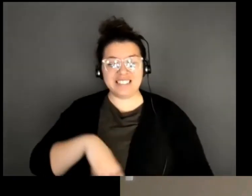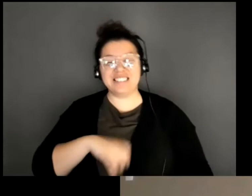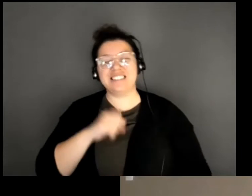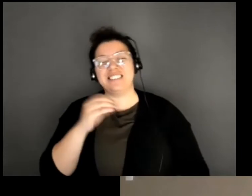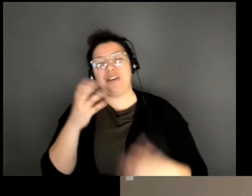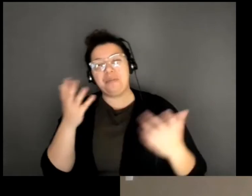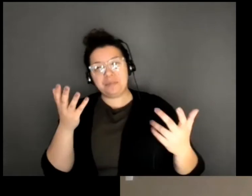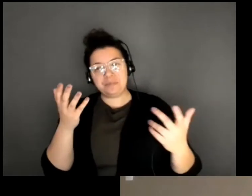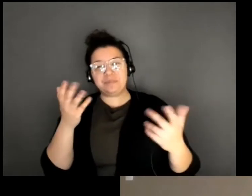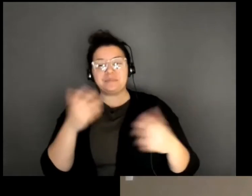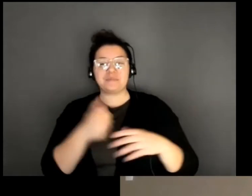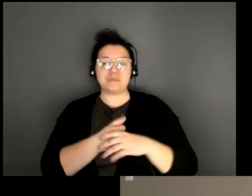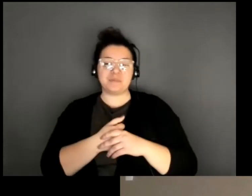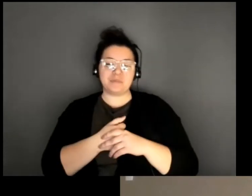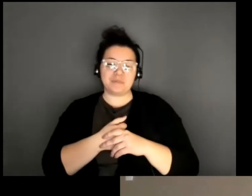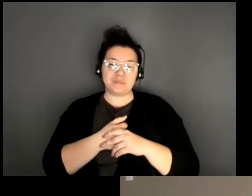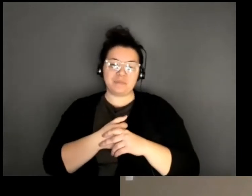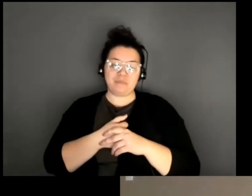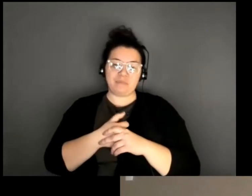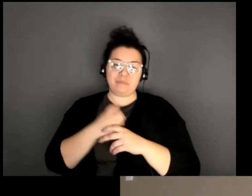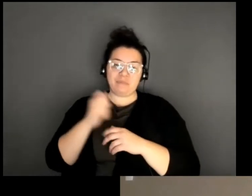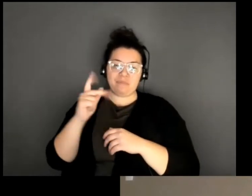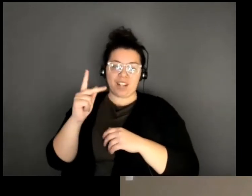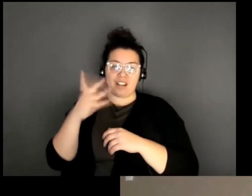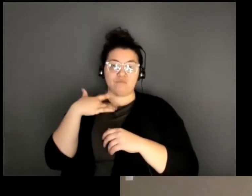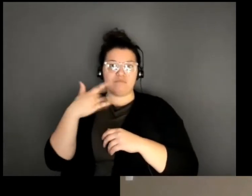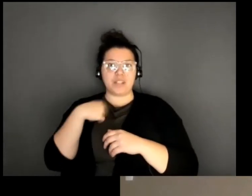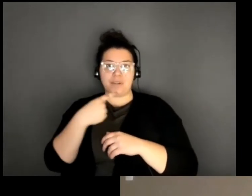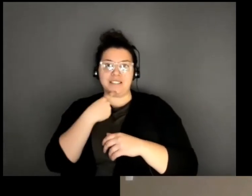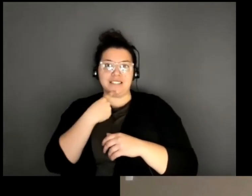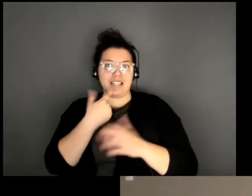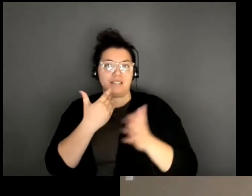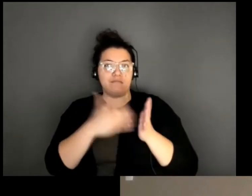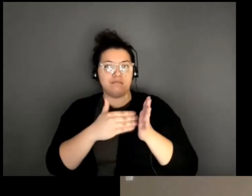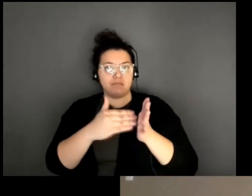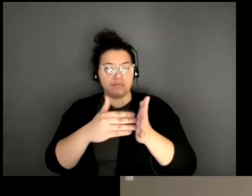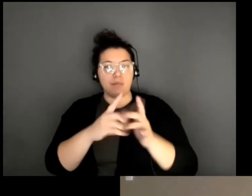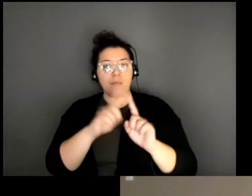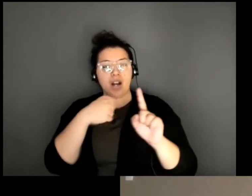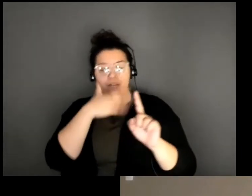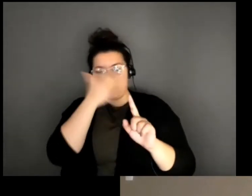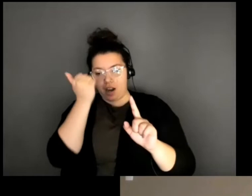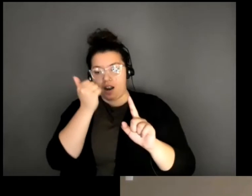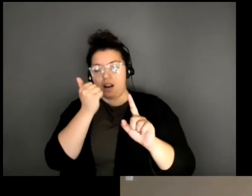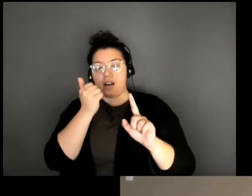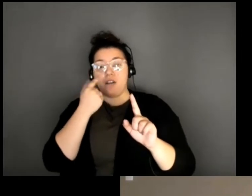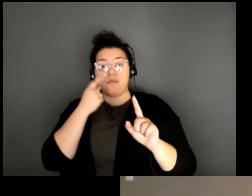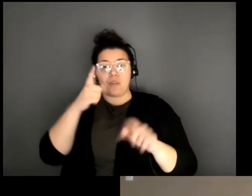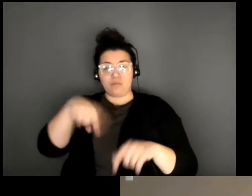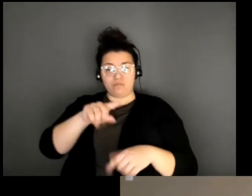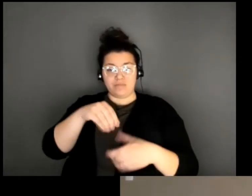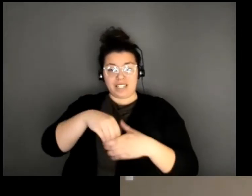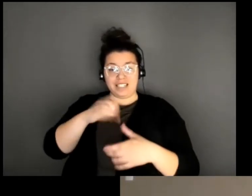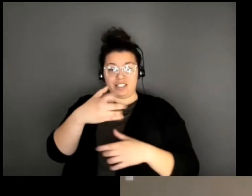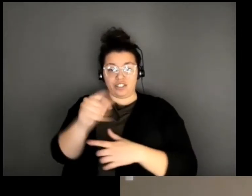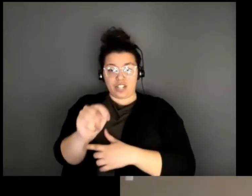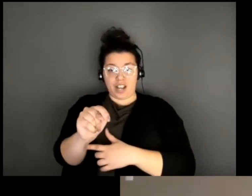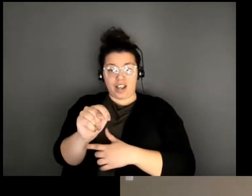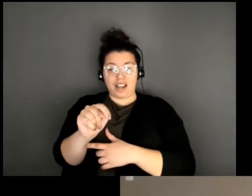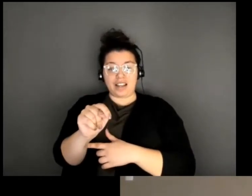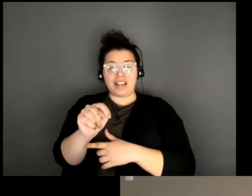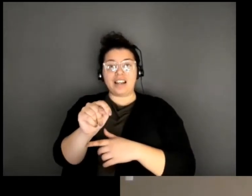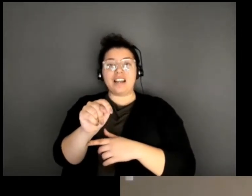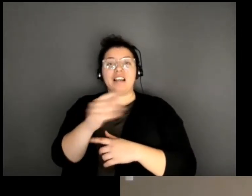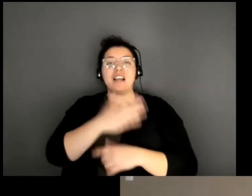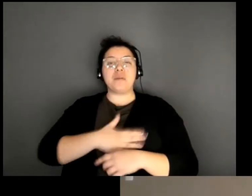here. First of all, I meant to say, I usually say it a million times and I forgot. Today, for those of you in the chat, please make sure you're setting it to all panelists